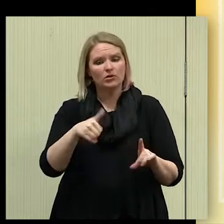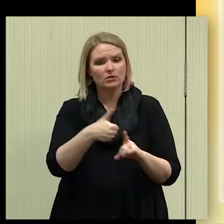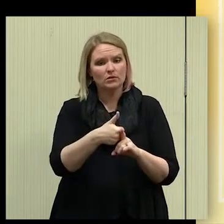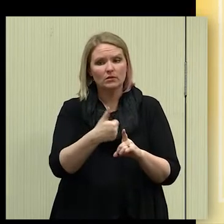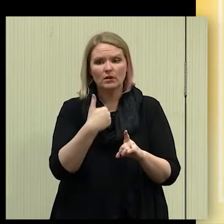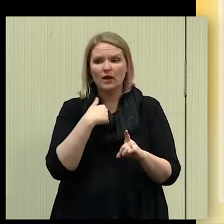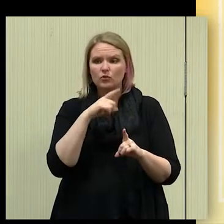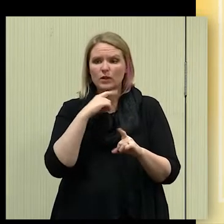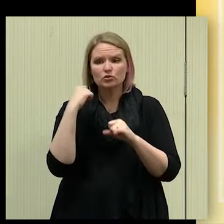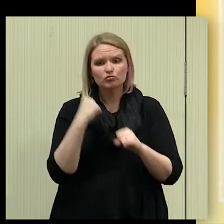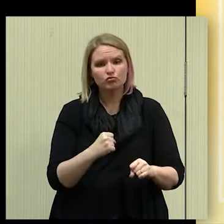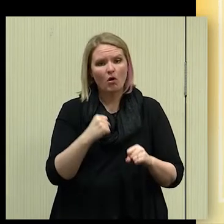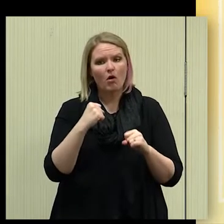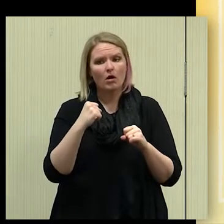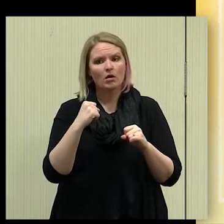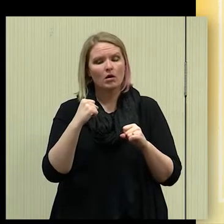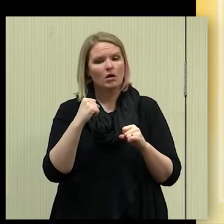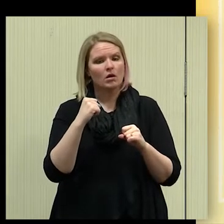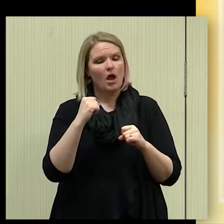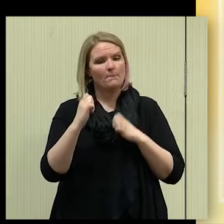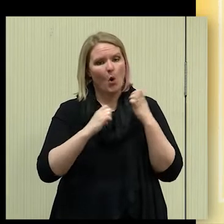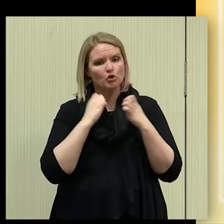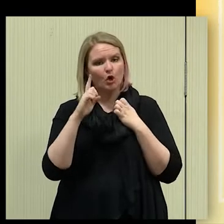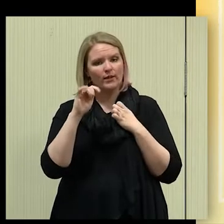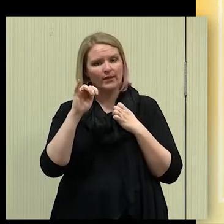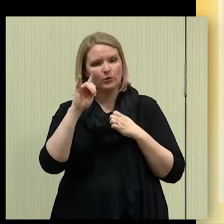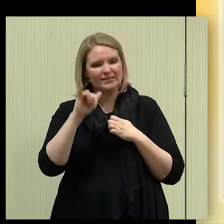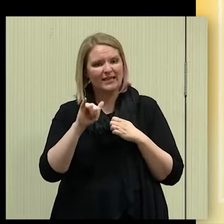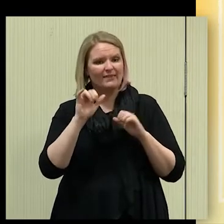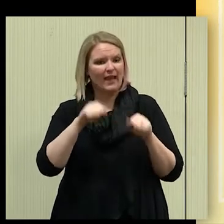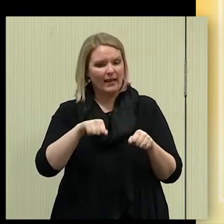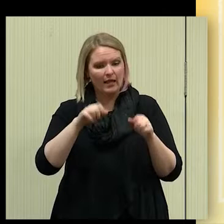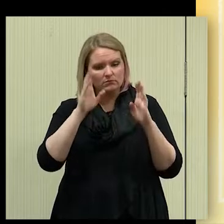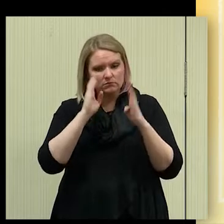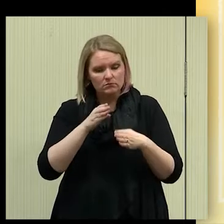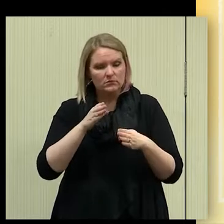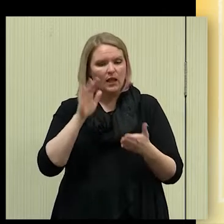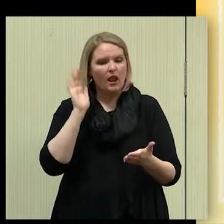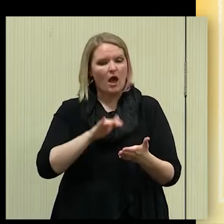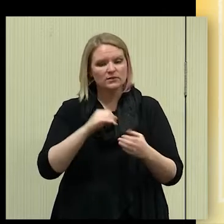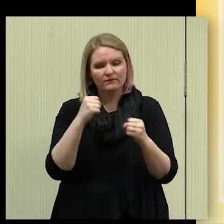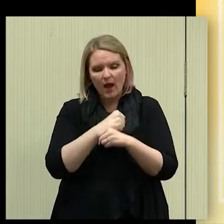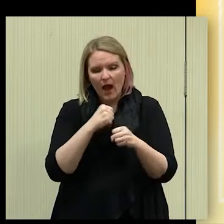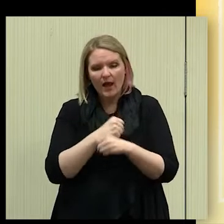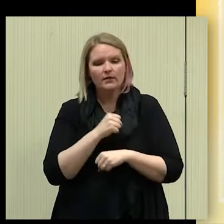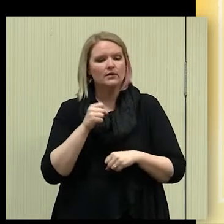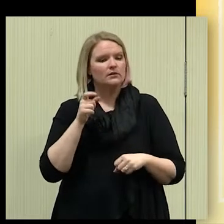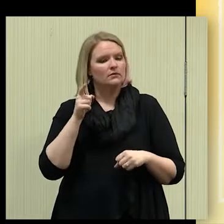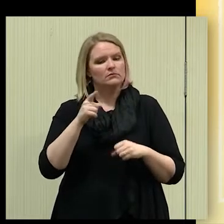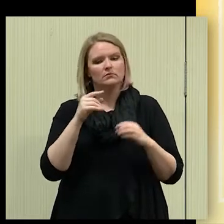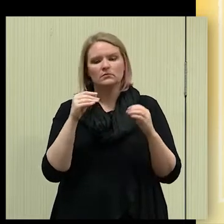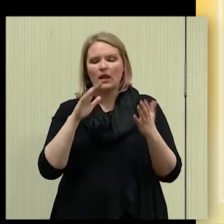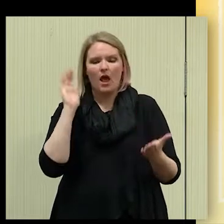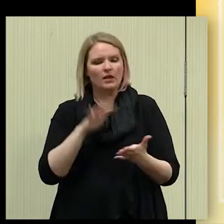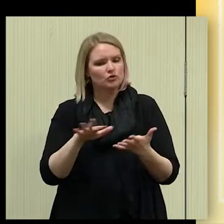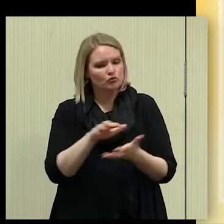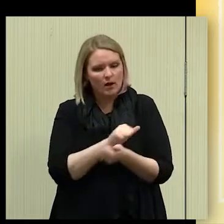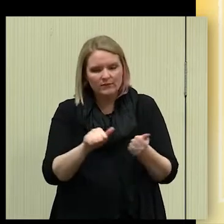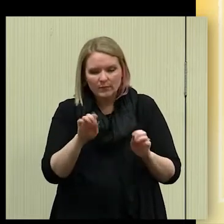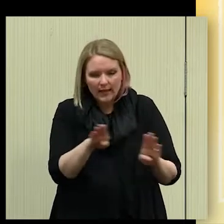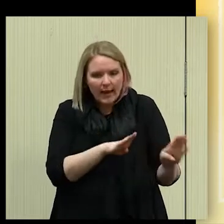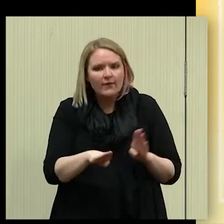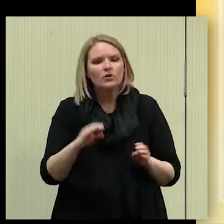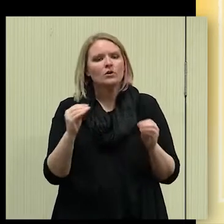strong emotional literacy, they can tolerate frustration better, they get into fewer fights, they engage in less destructive behavior, they're